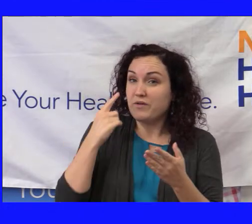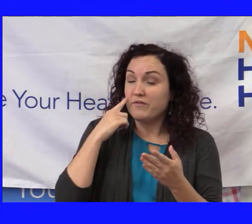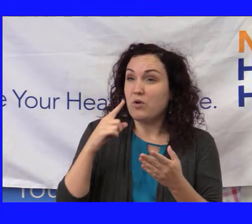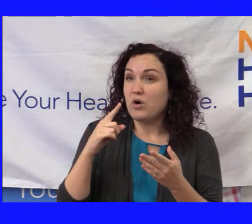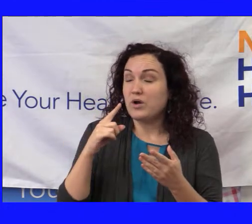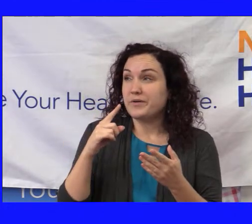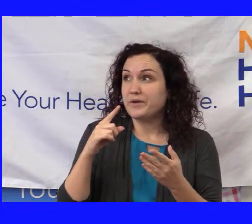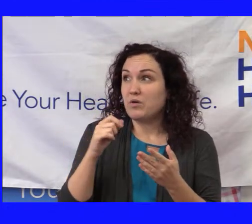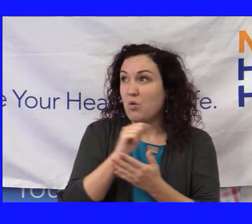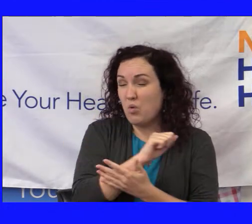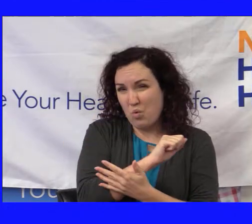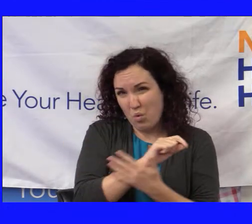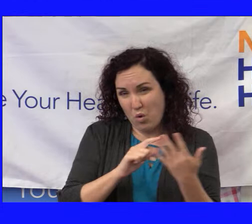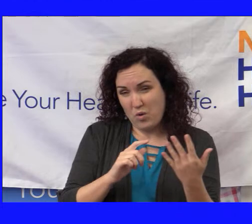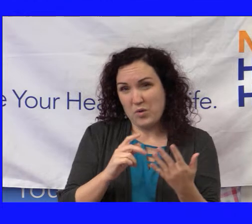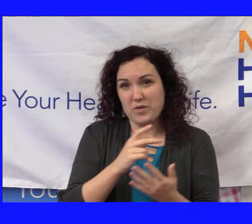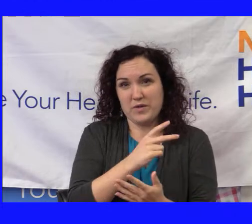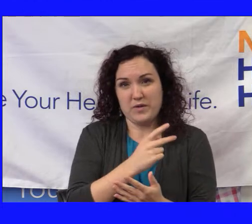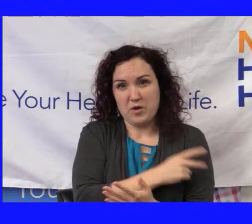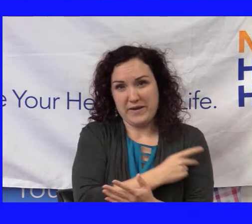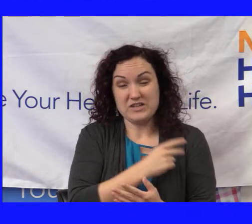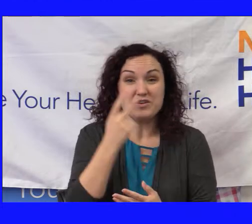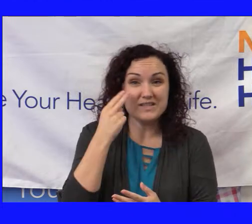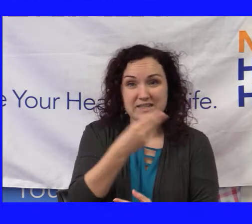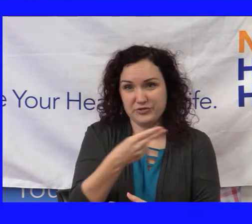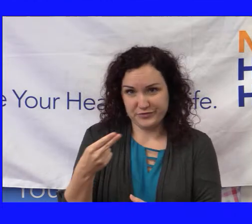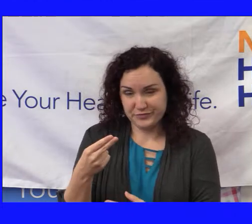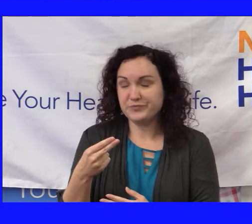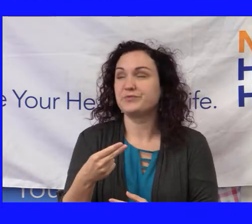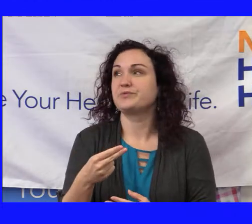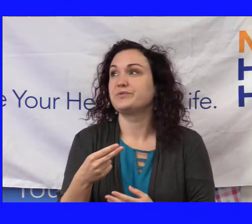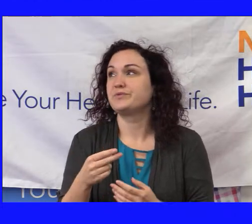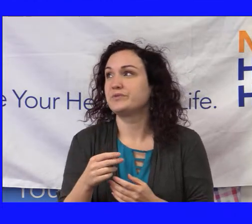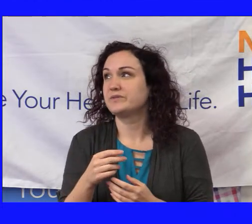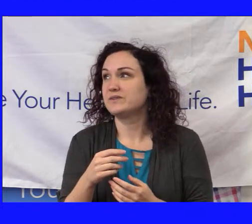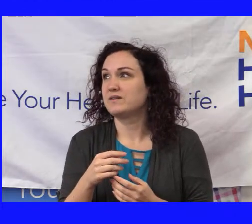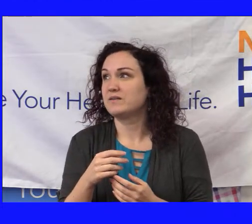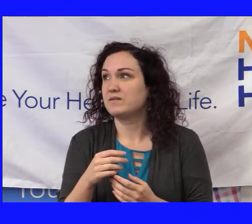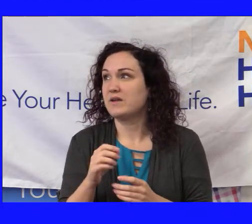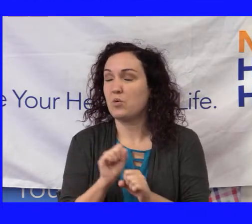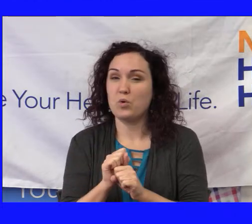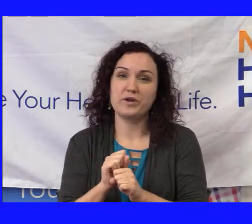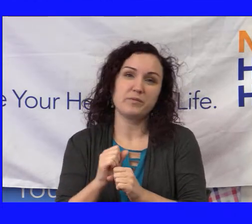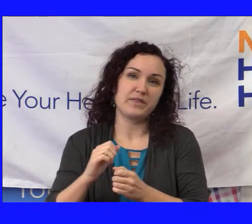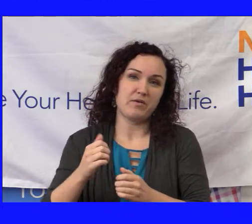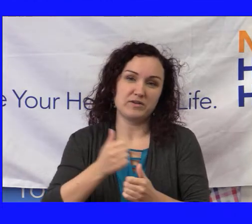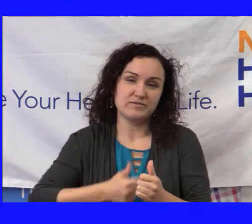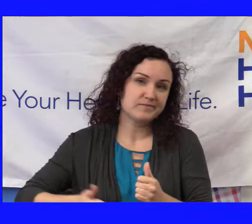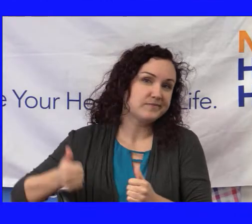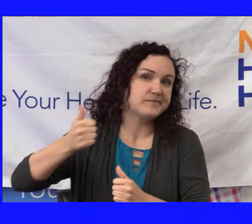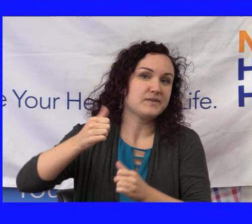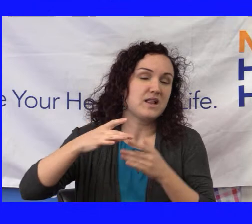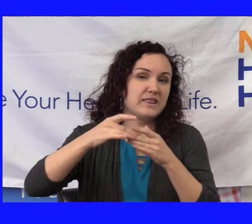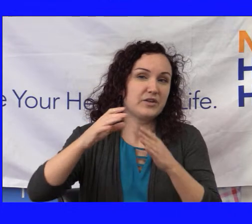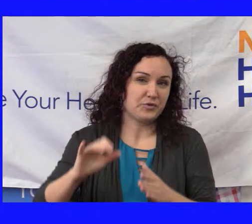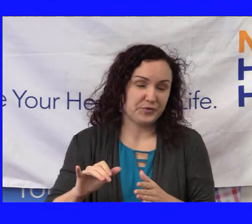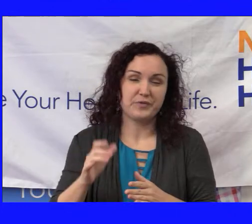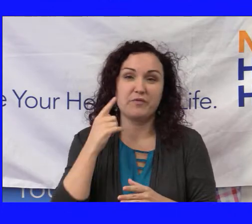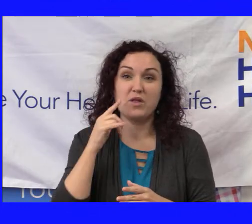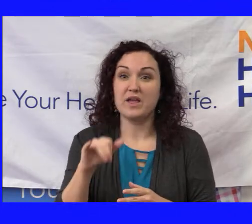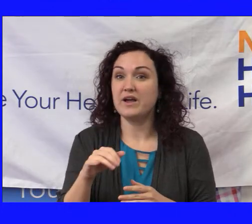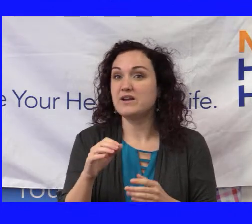the patients that are seen in H&H. And we're working with that. Our leader in that is actually working